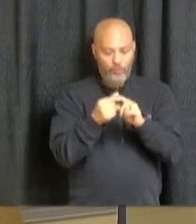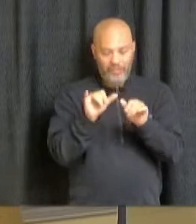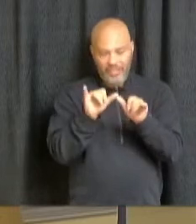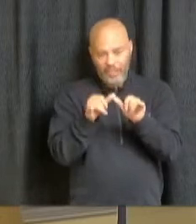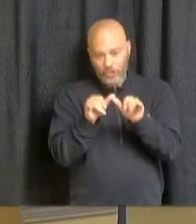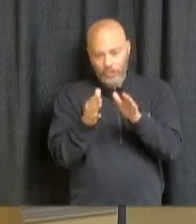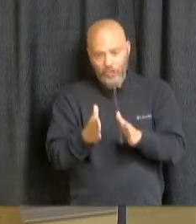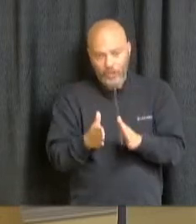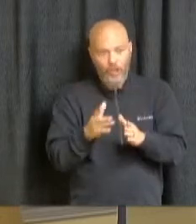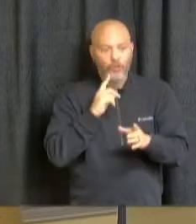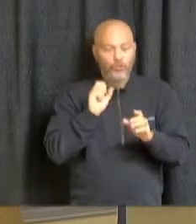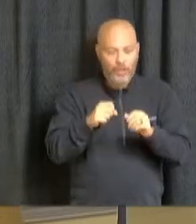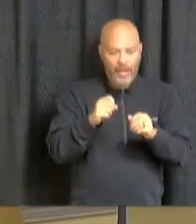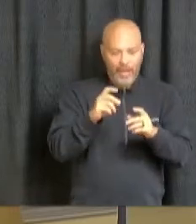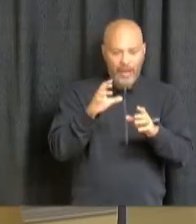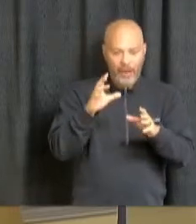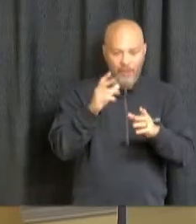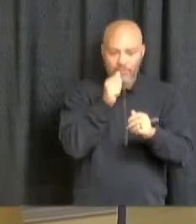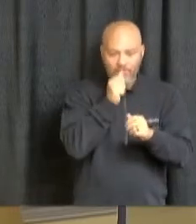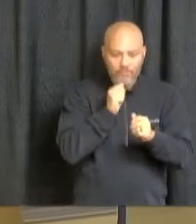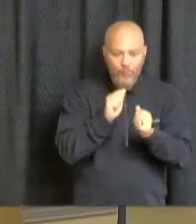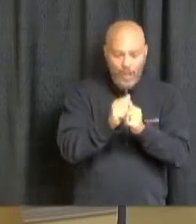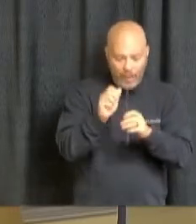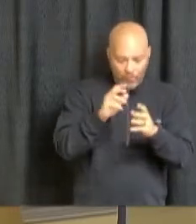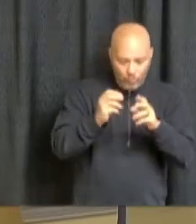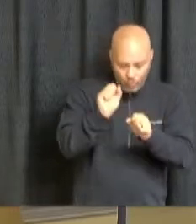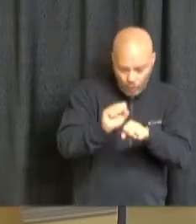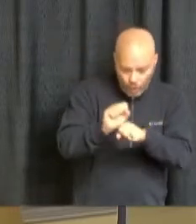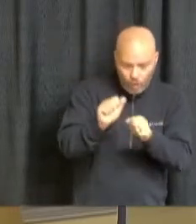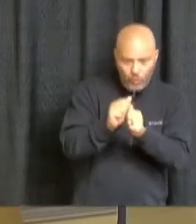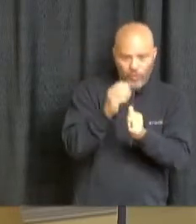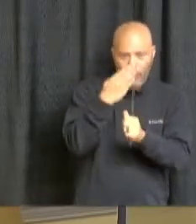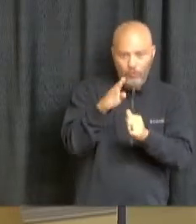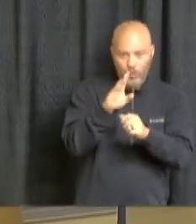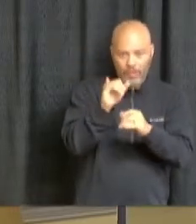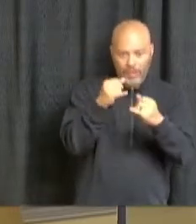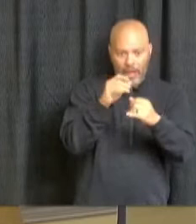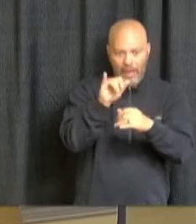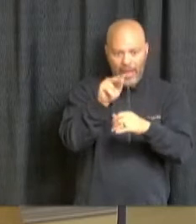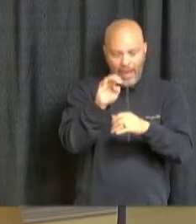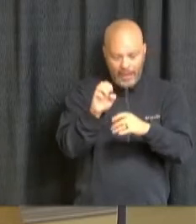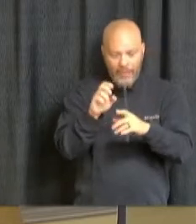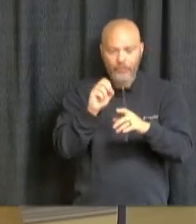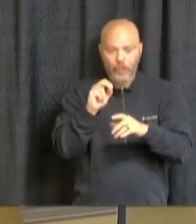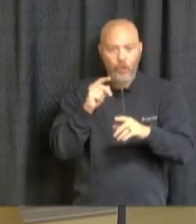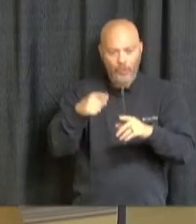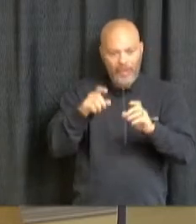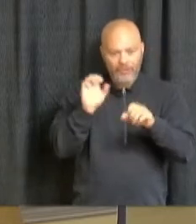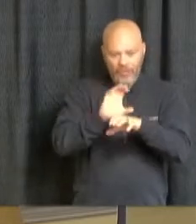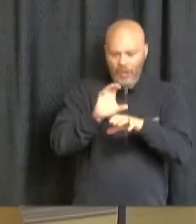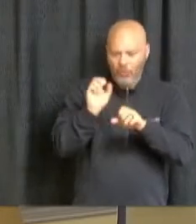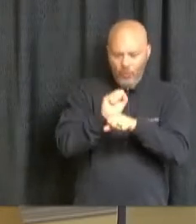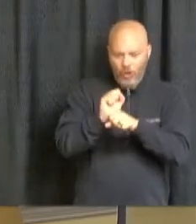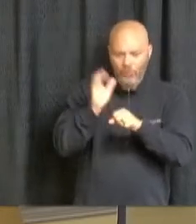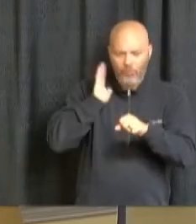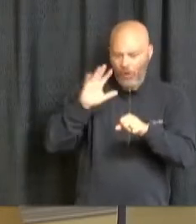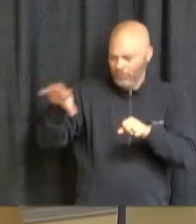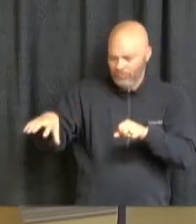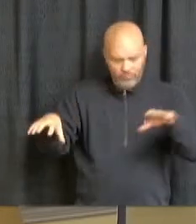have the experience to deal with the blue lines because they've already done it with the lot next to it. So they're fully aware of